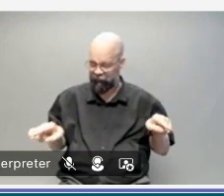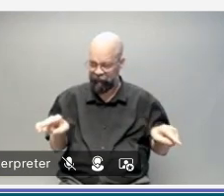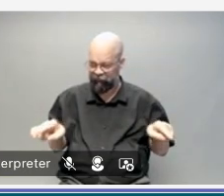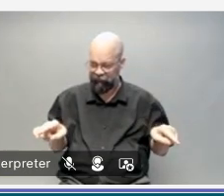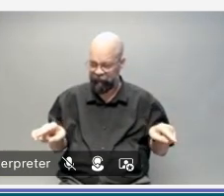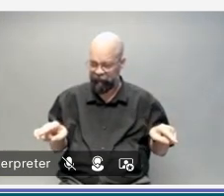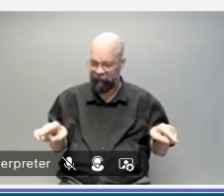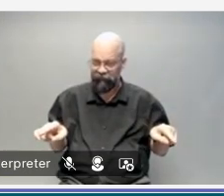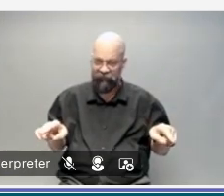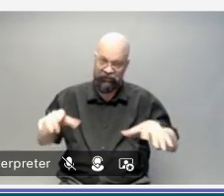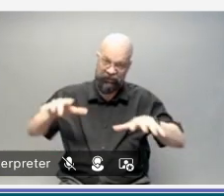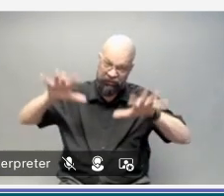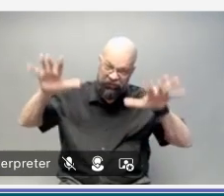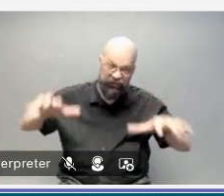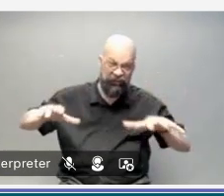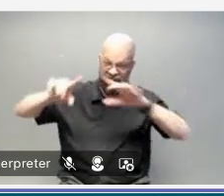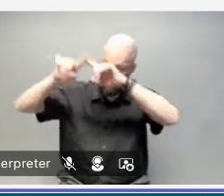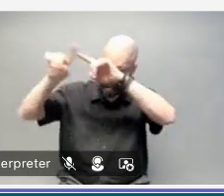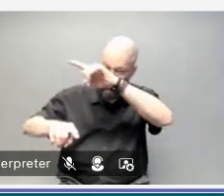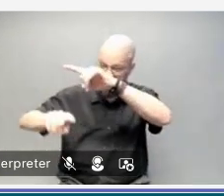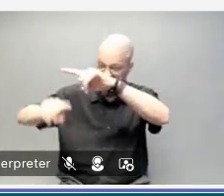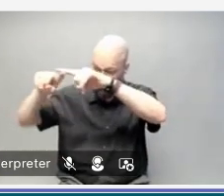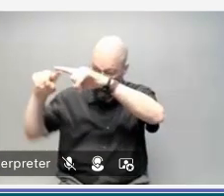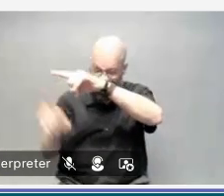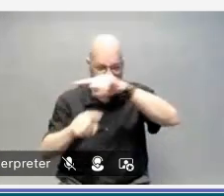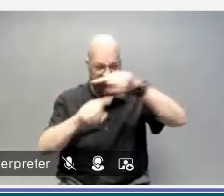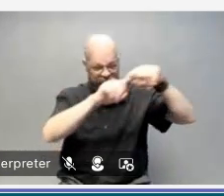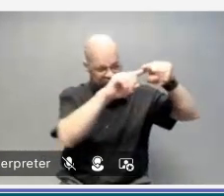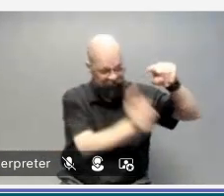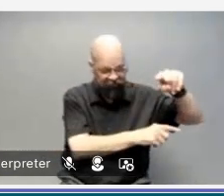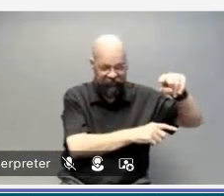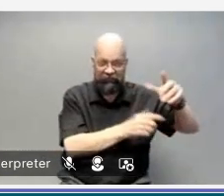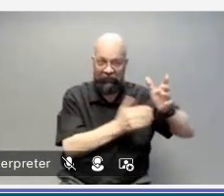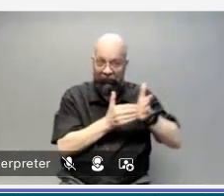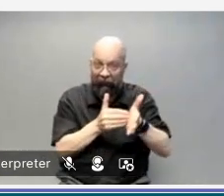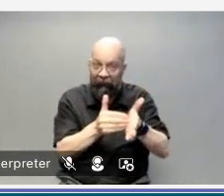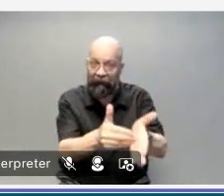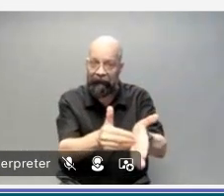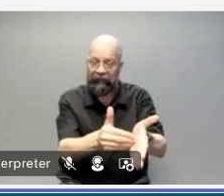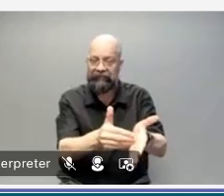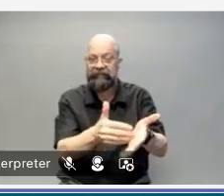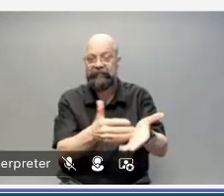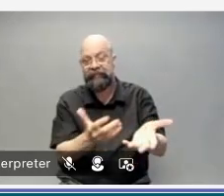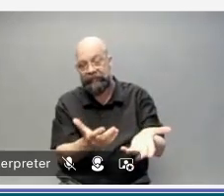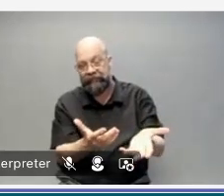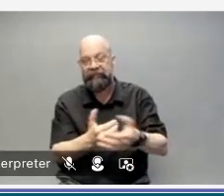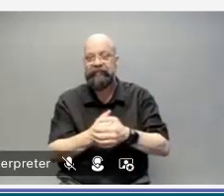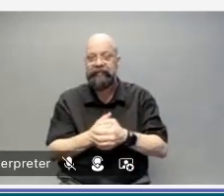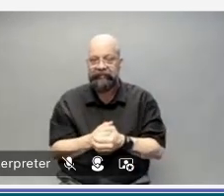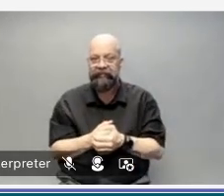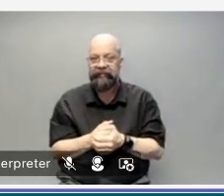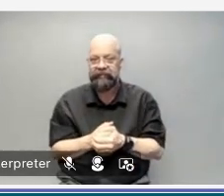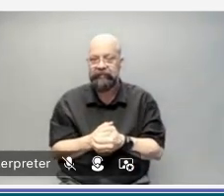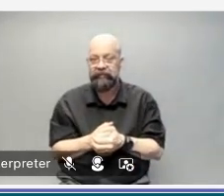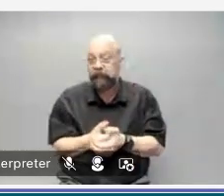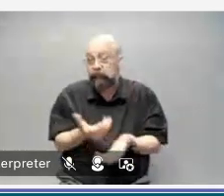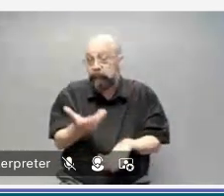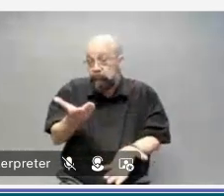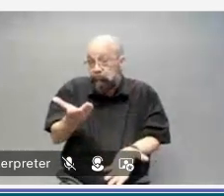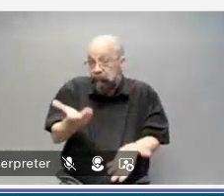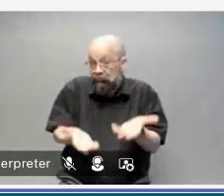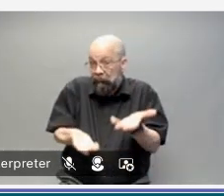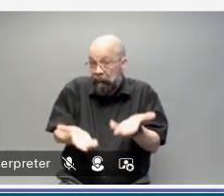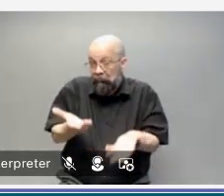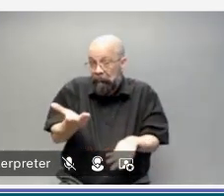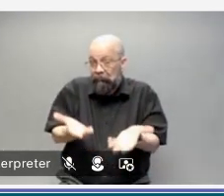for those thunderstorms to be more frequent across the mountains and deserts. There may also be the potential for